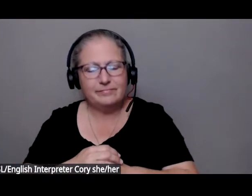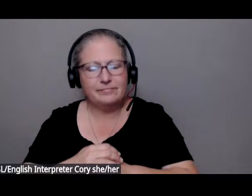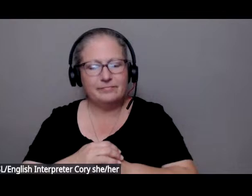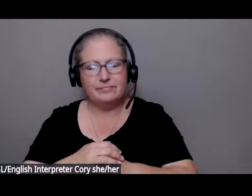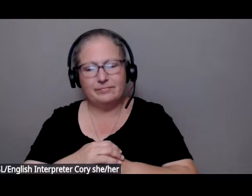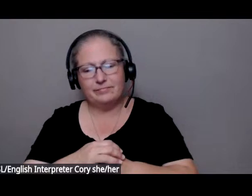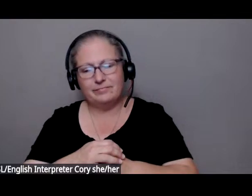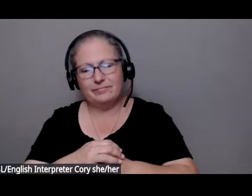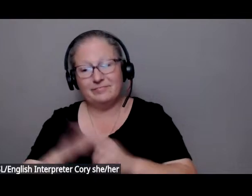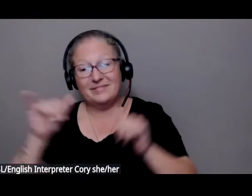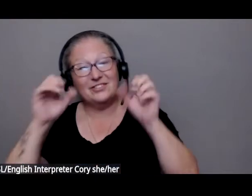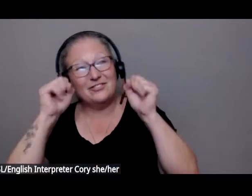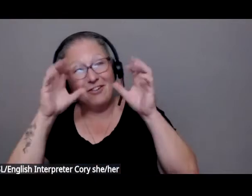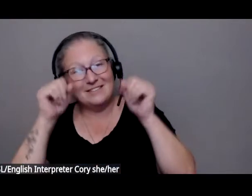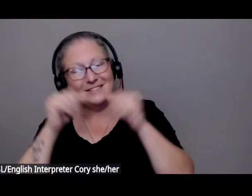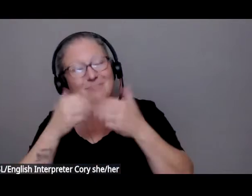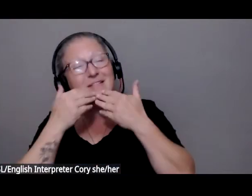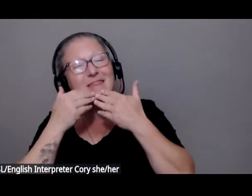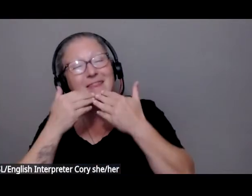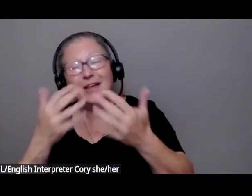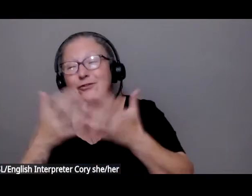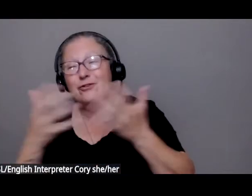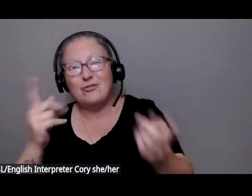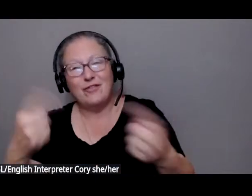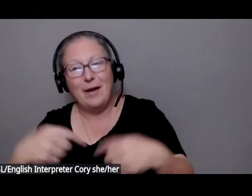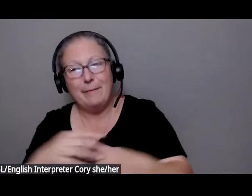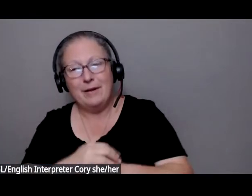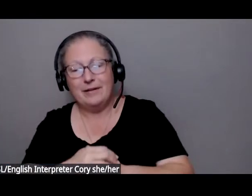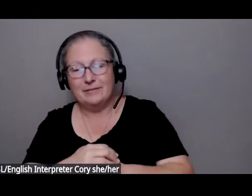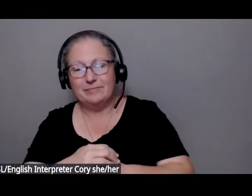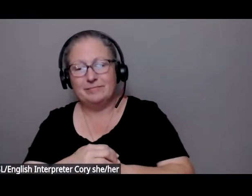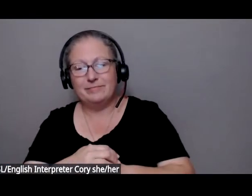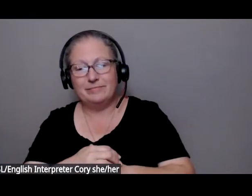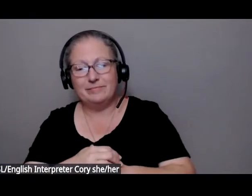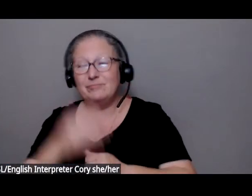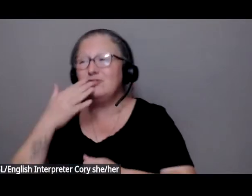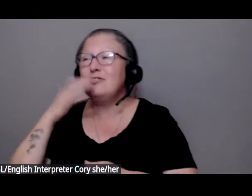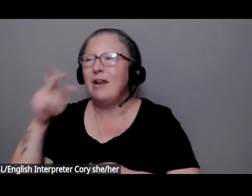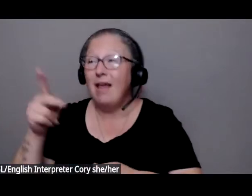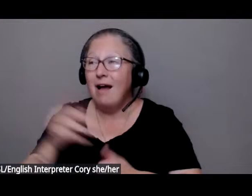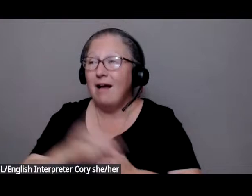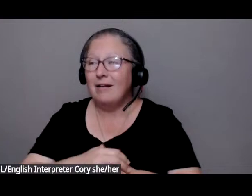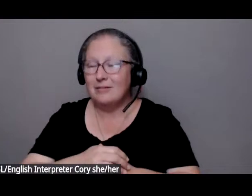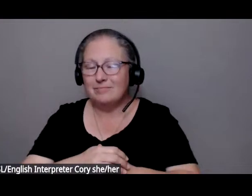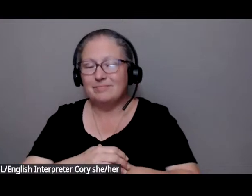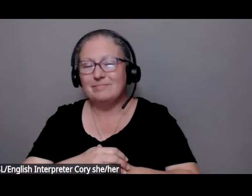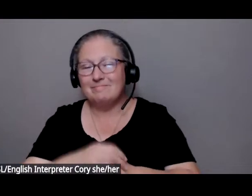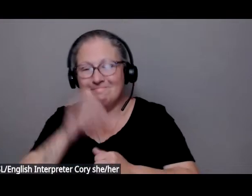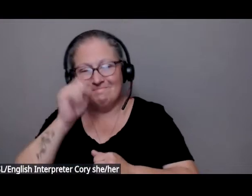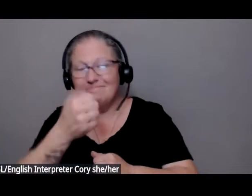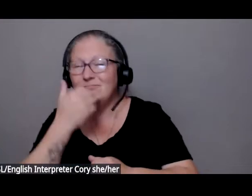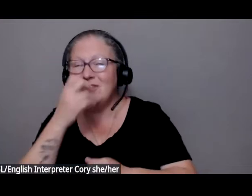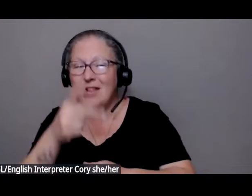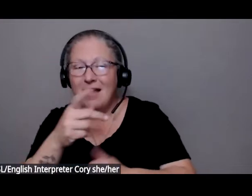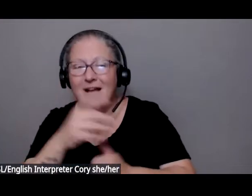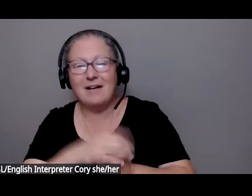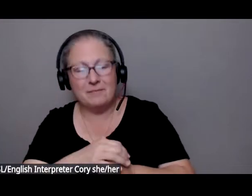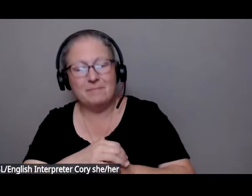That's awesome. Yeah. Thank you so much for coming. Good luck. Wish you, yeah. Yeah. Wish you the best